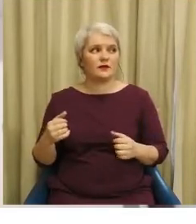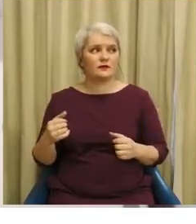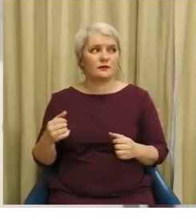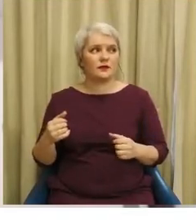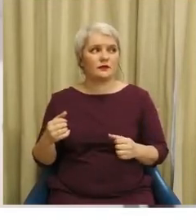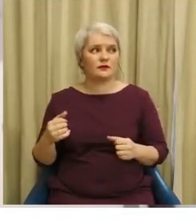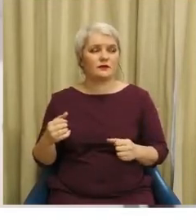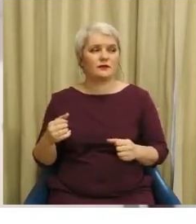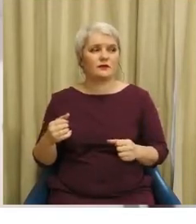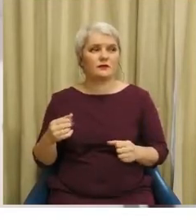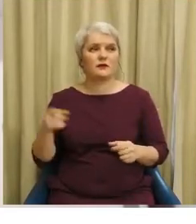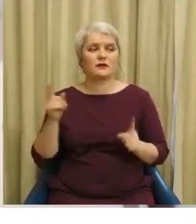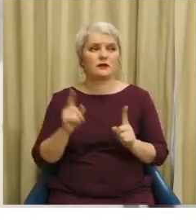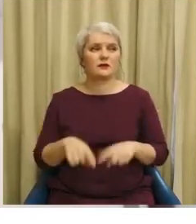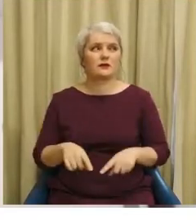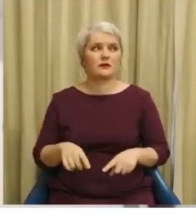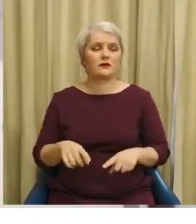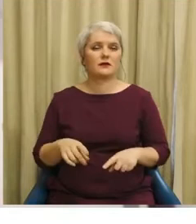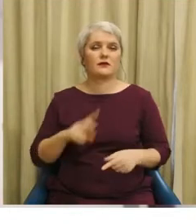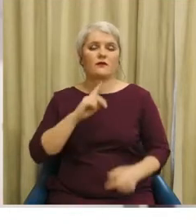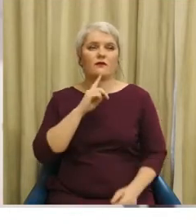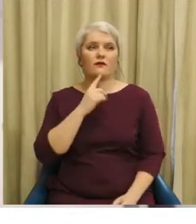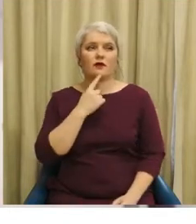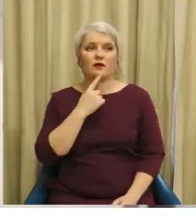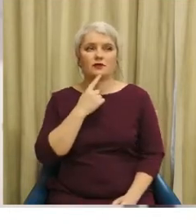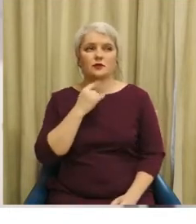balance between human rights and